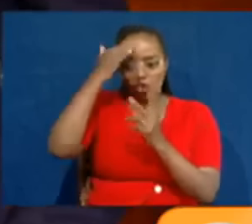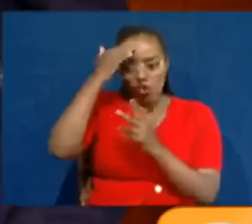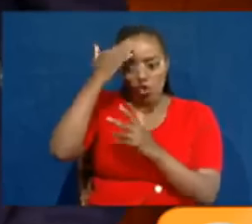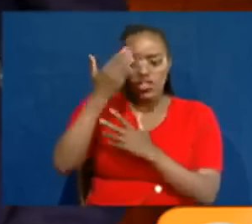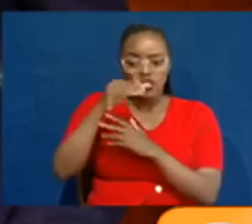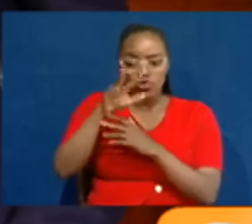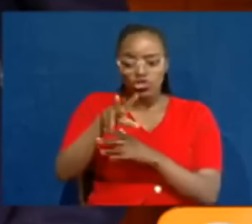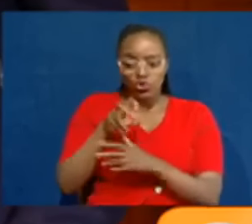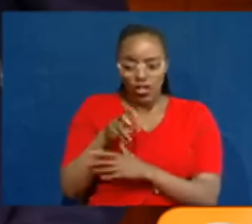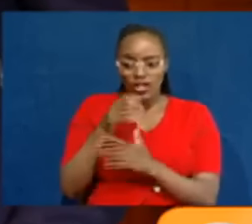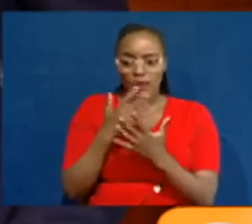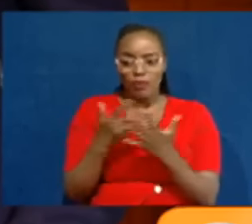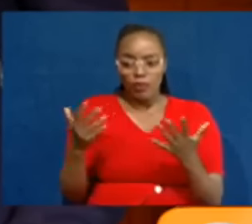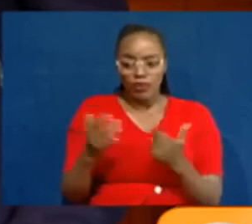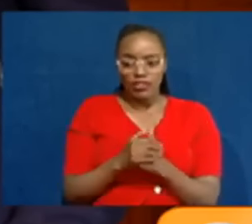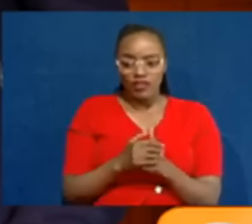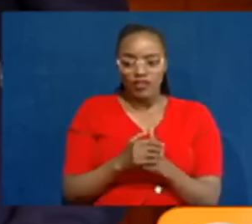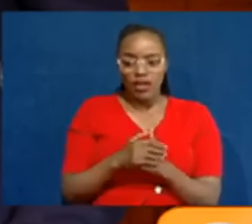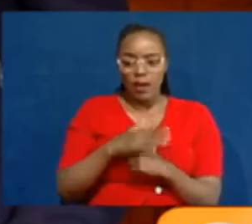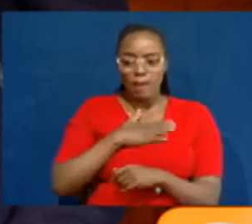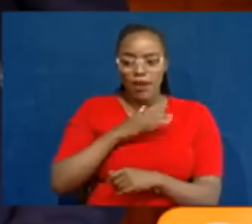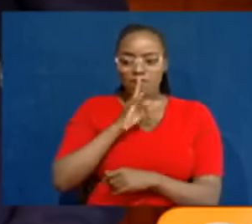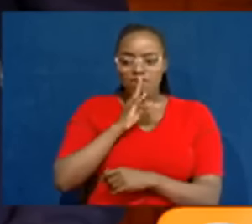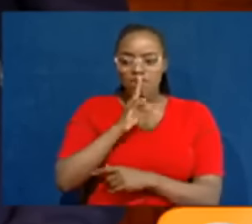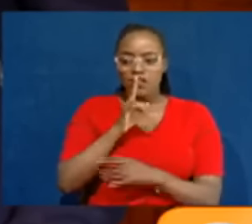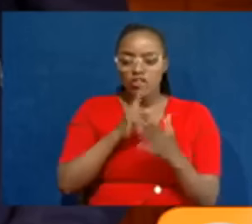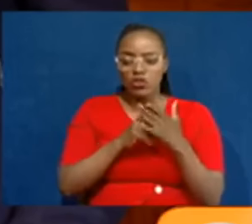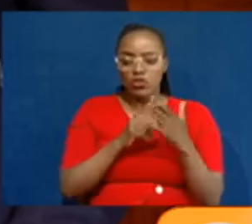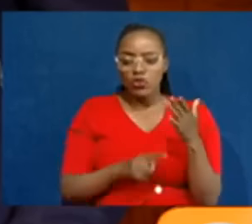For the second accused, my instructions are that